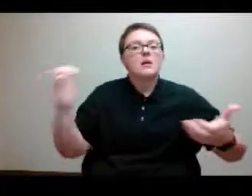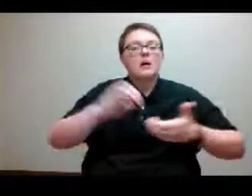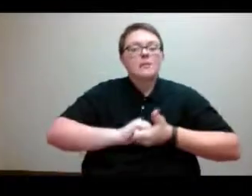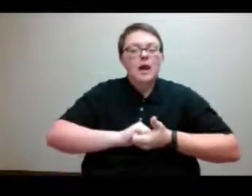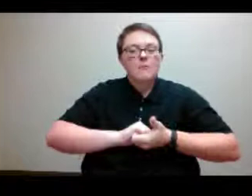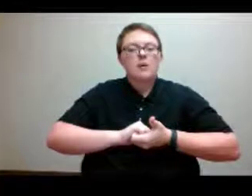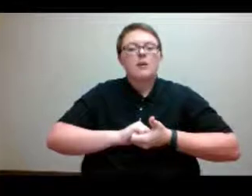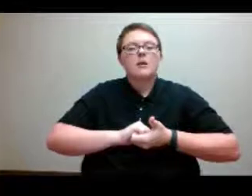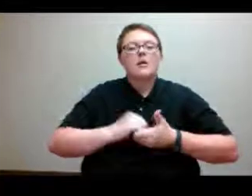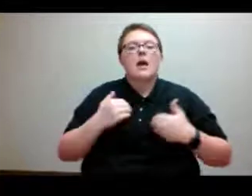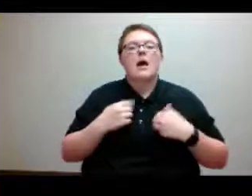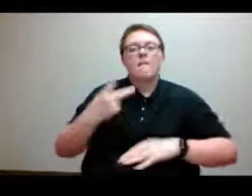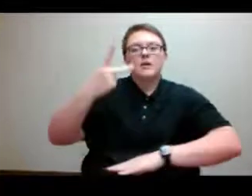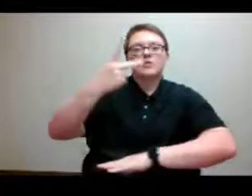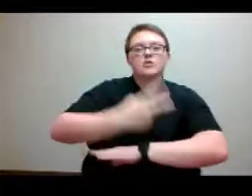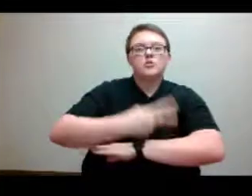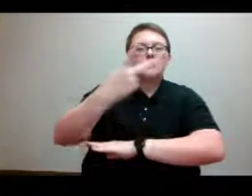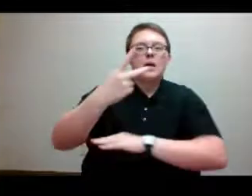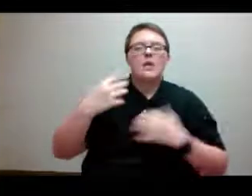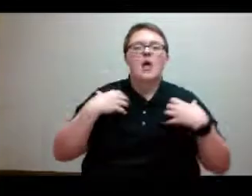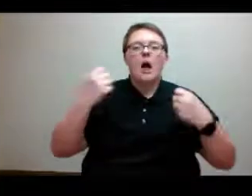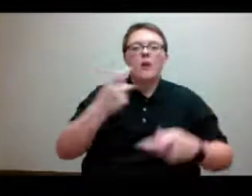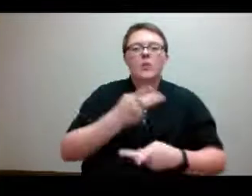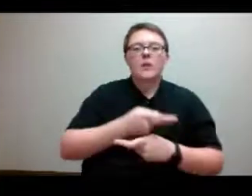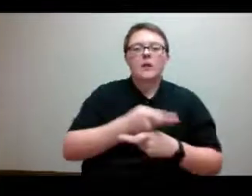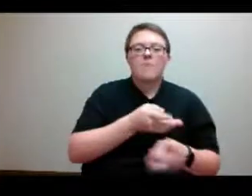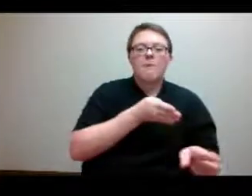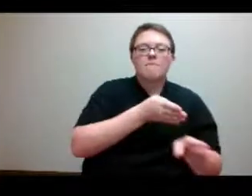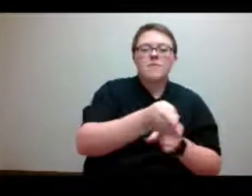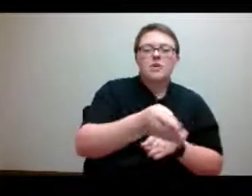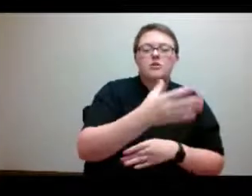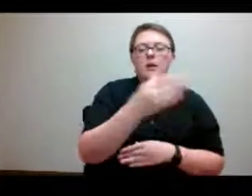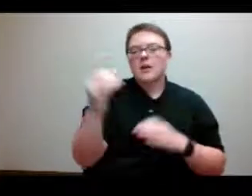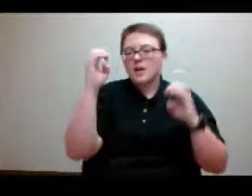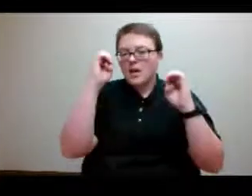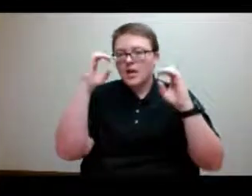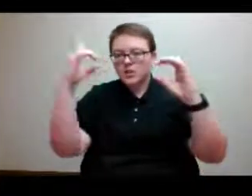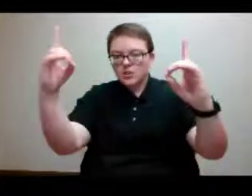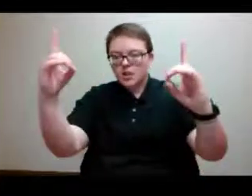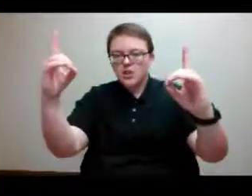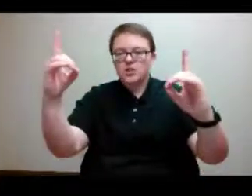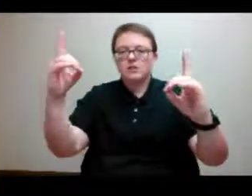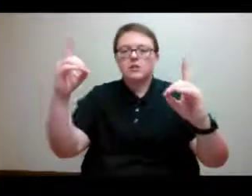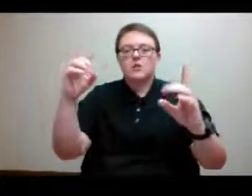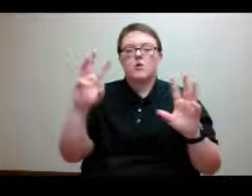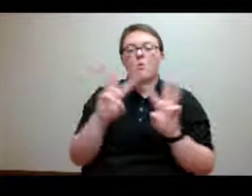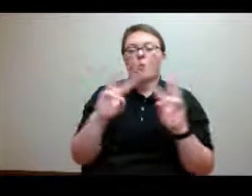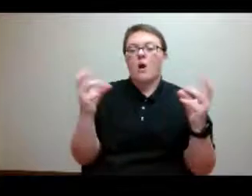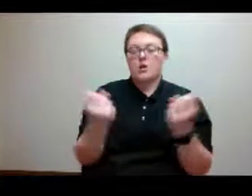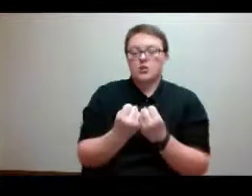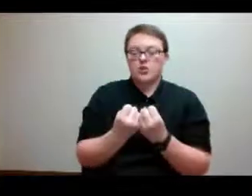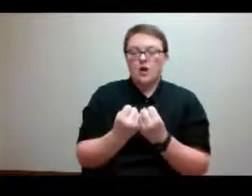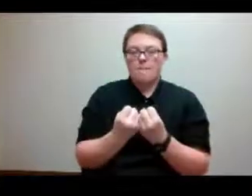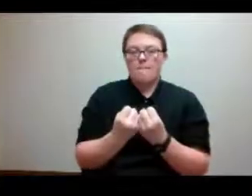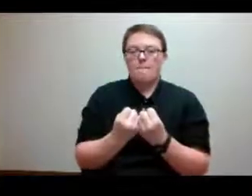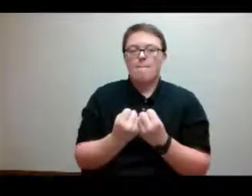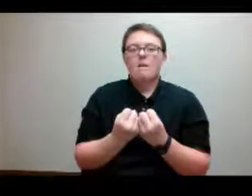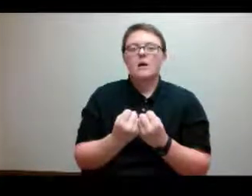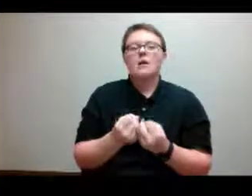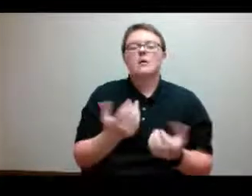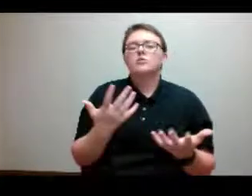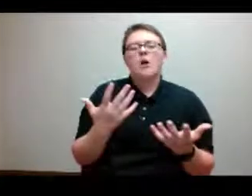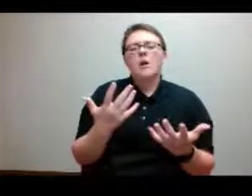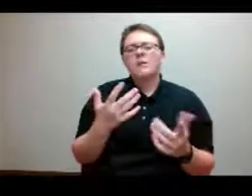a 2-day healthcare professions and education guiding framework workshop. And the whole idea